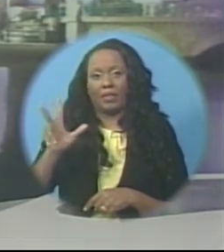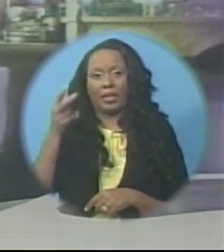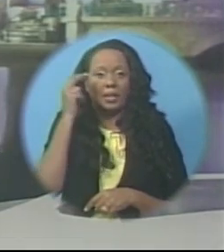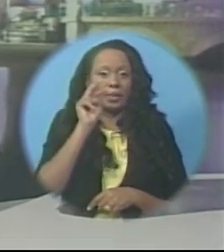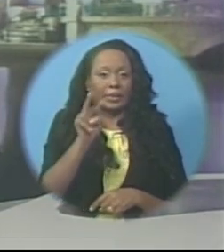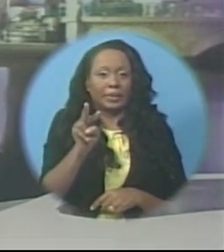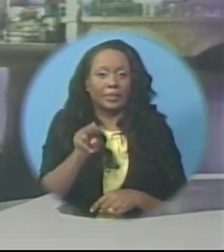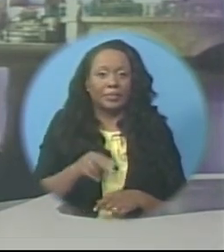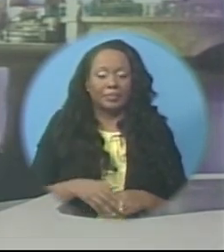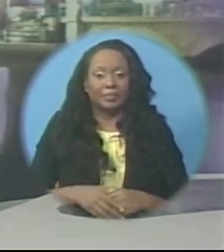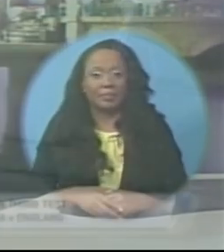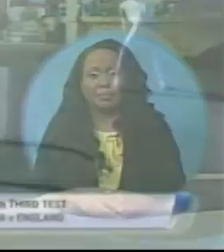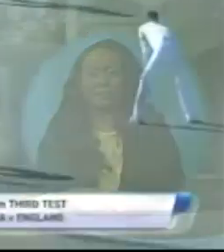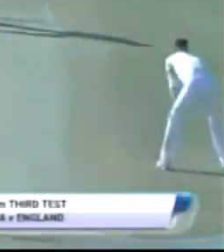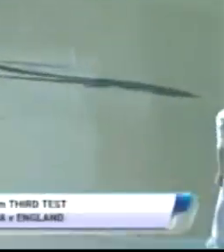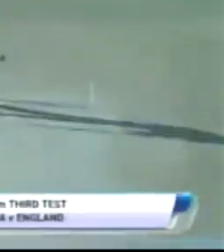highlights.